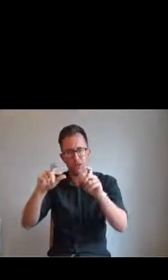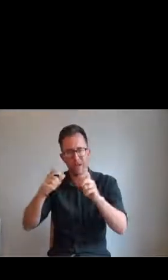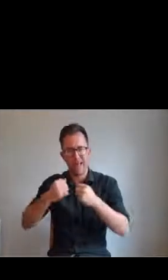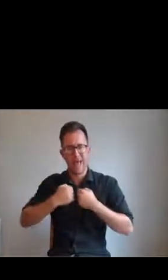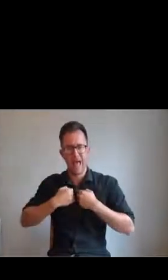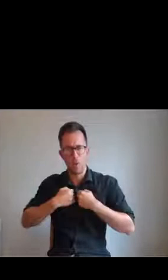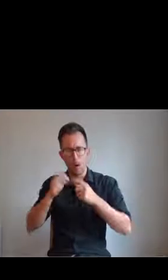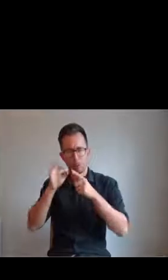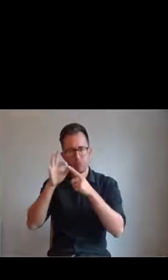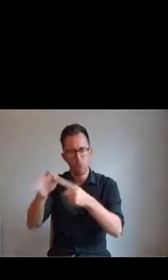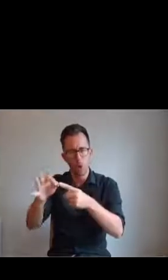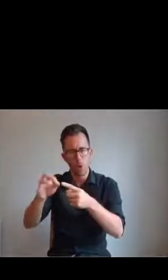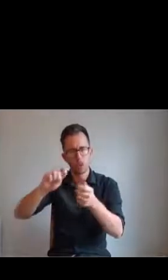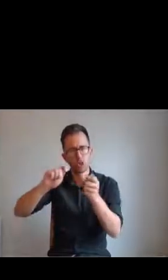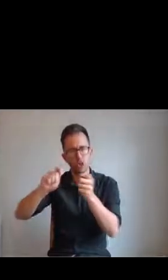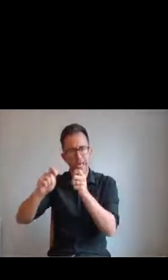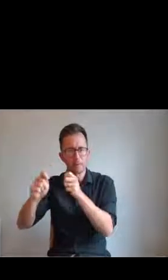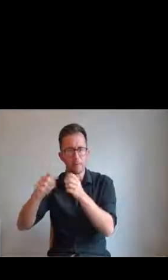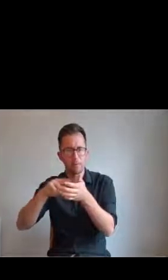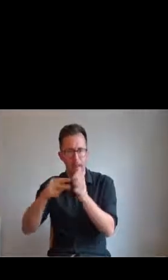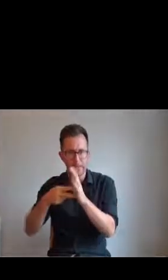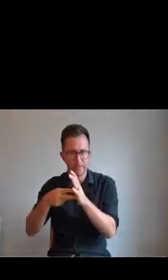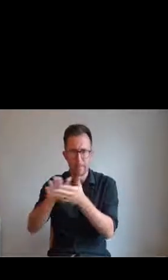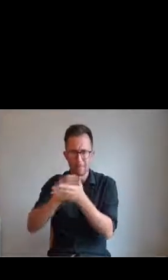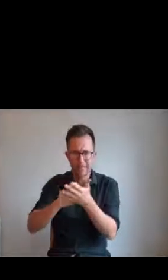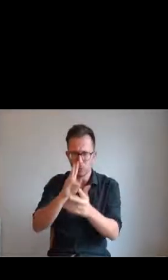consultation so that you can see the difference.